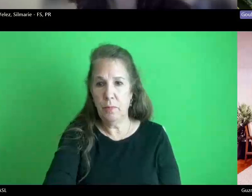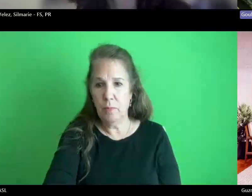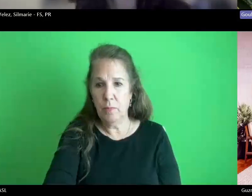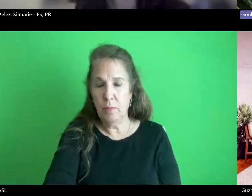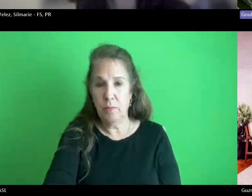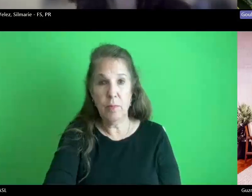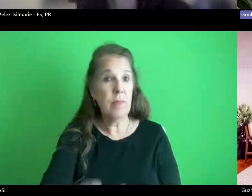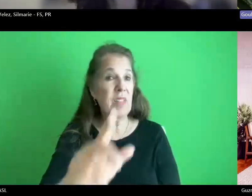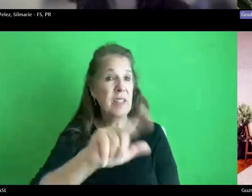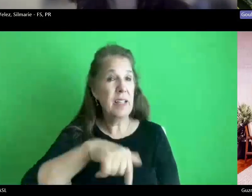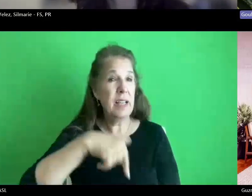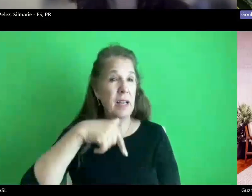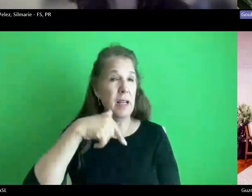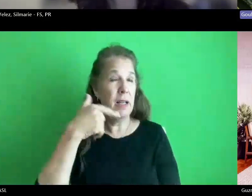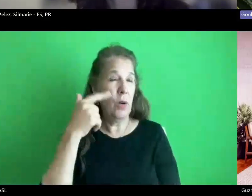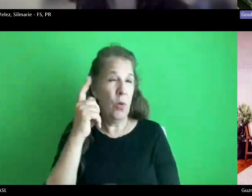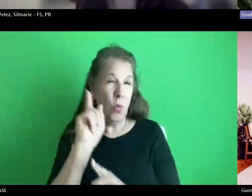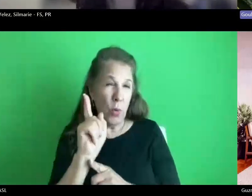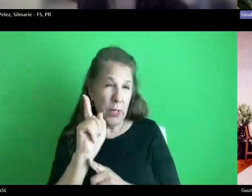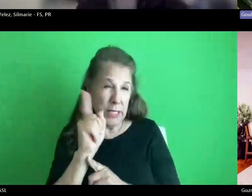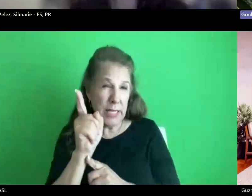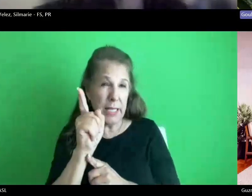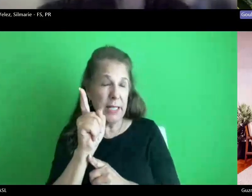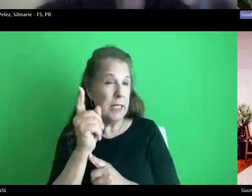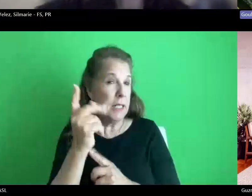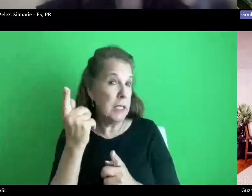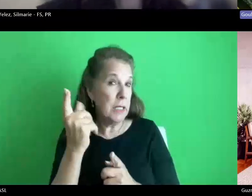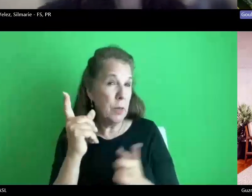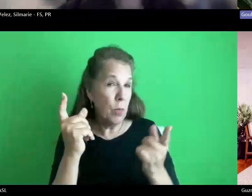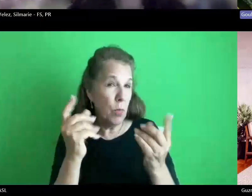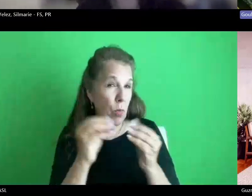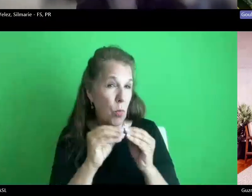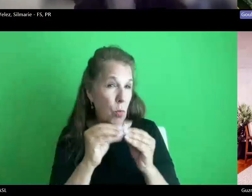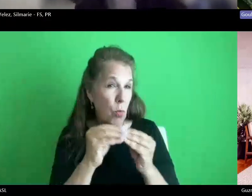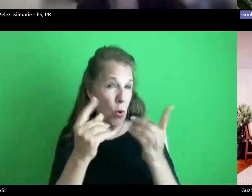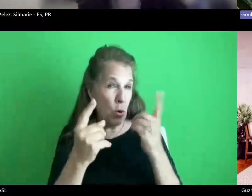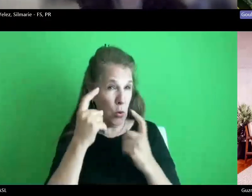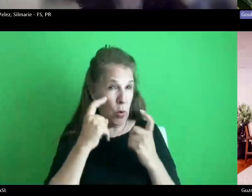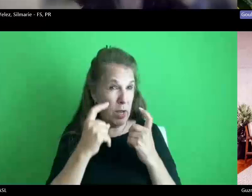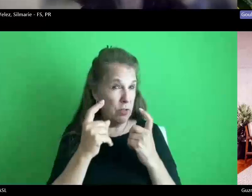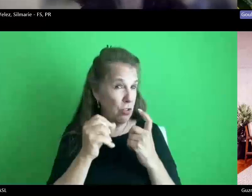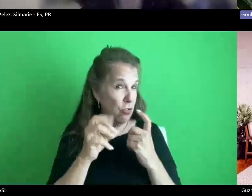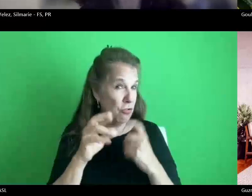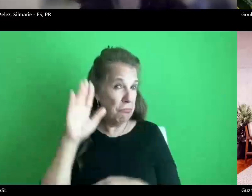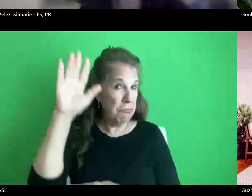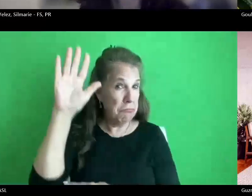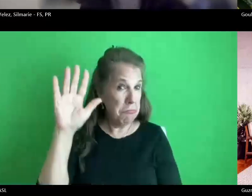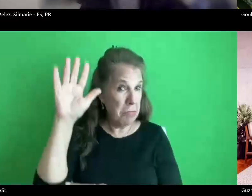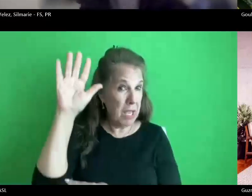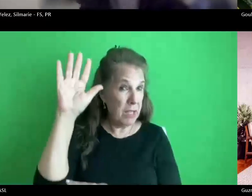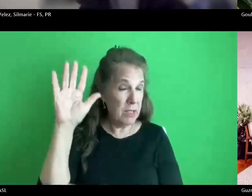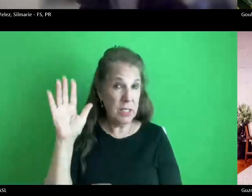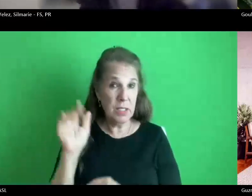I'll give it a second here, see if any more questions or hands come up.